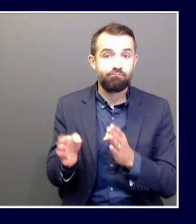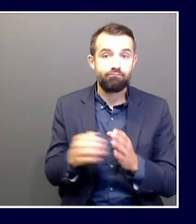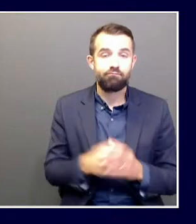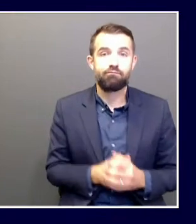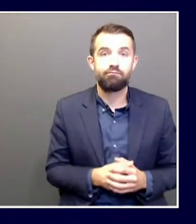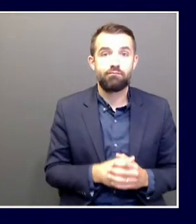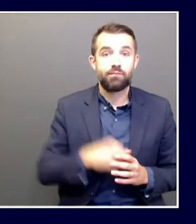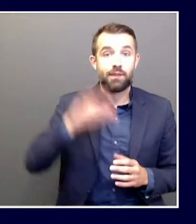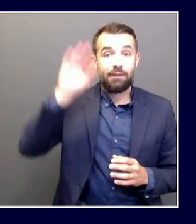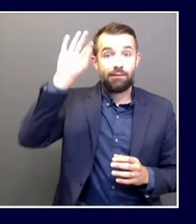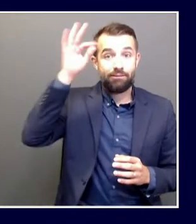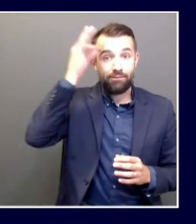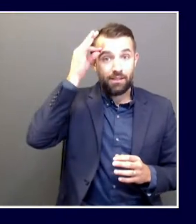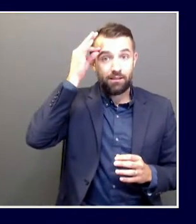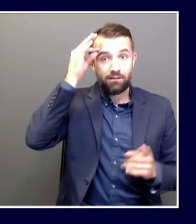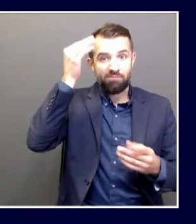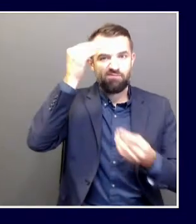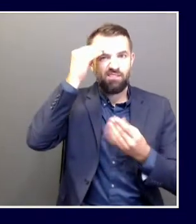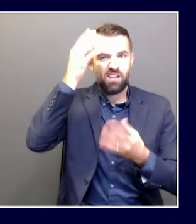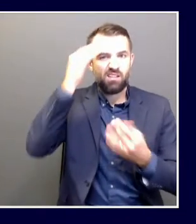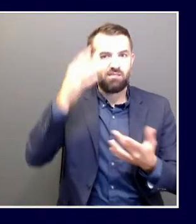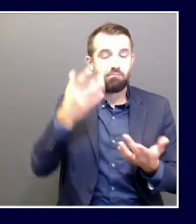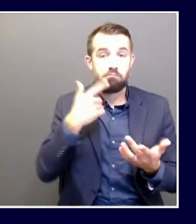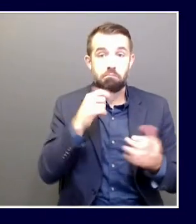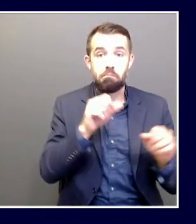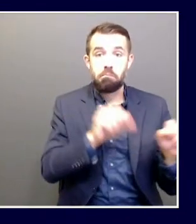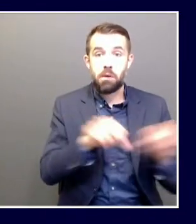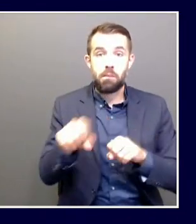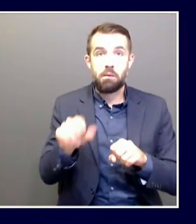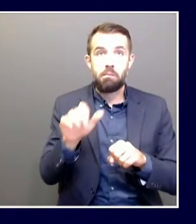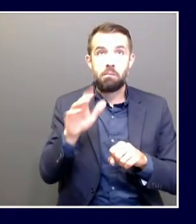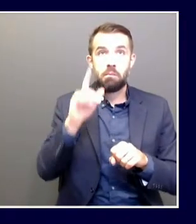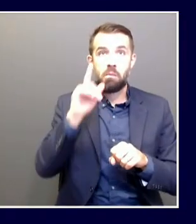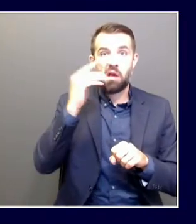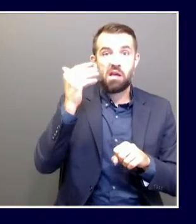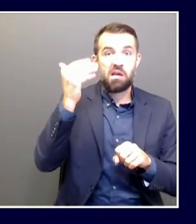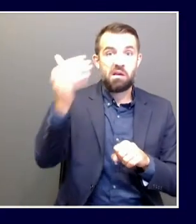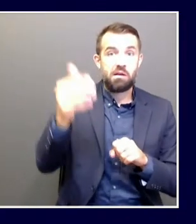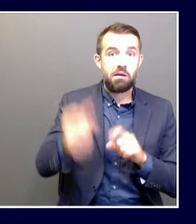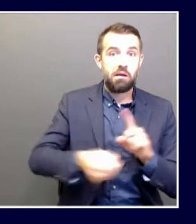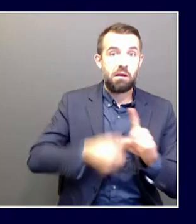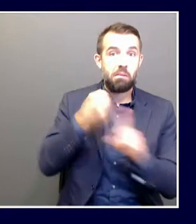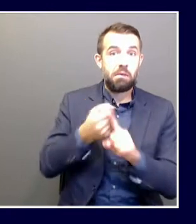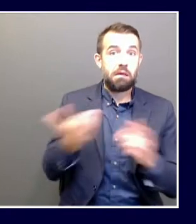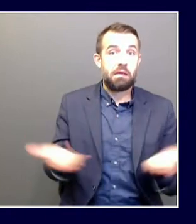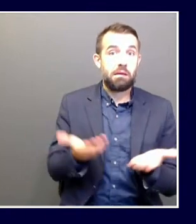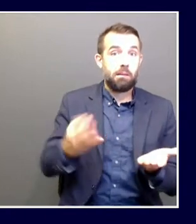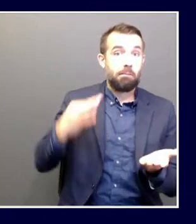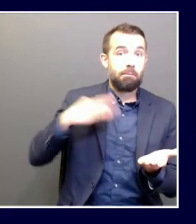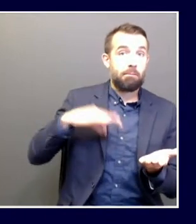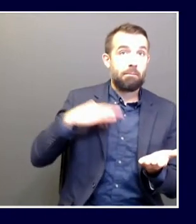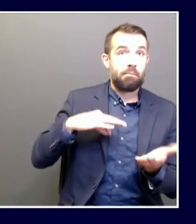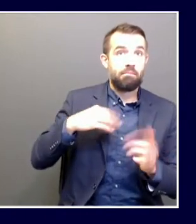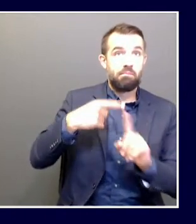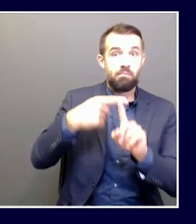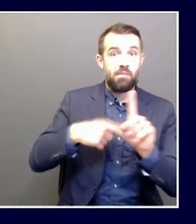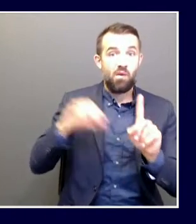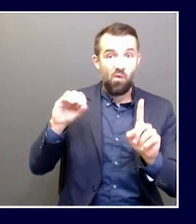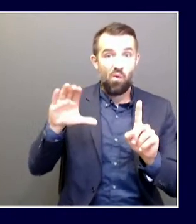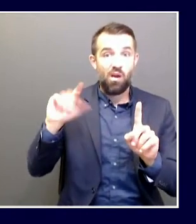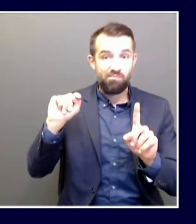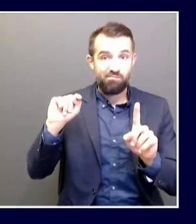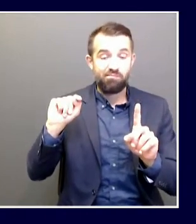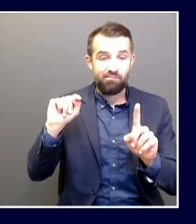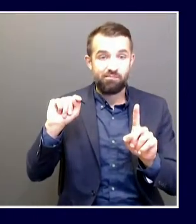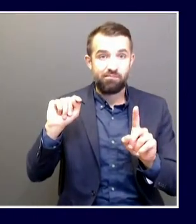way throughout the month of October. October is going to be a busy month on the vaccine front in particular. The US